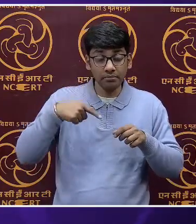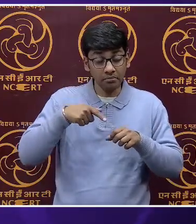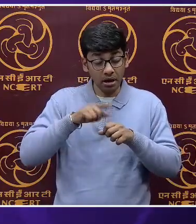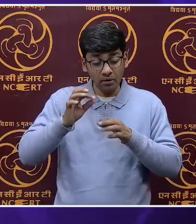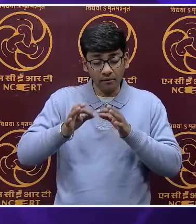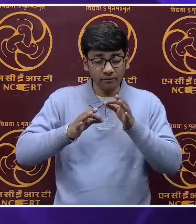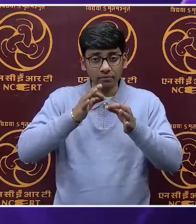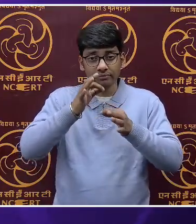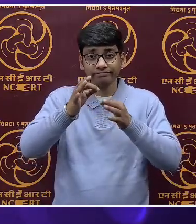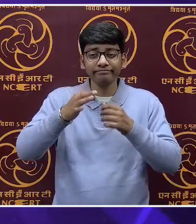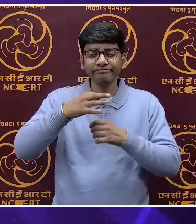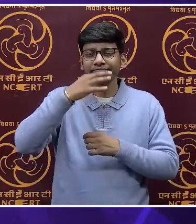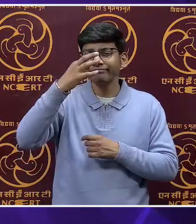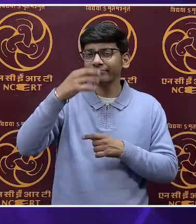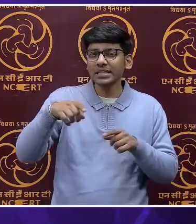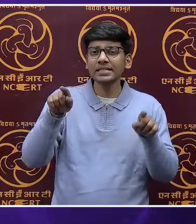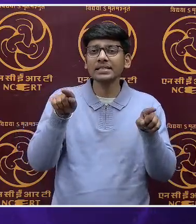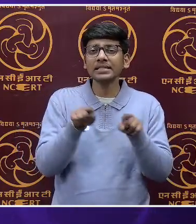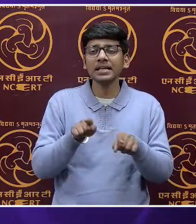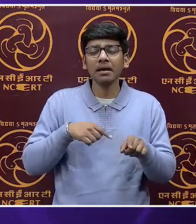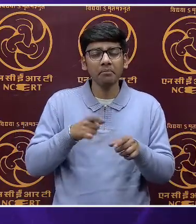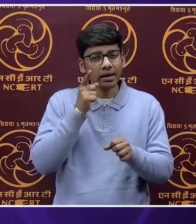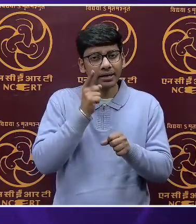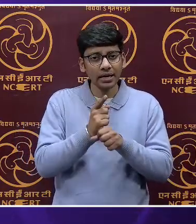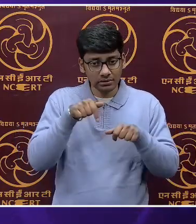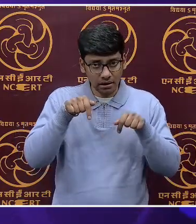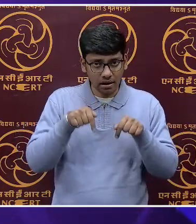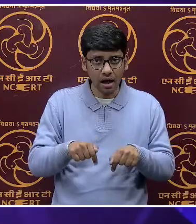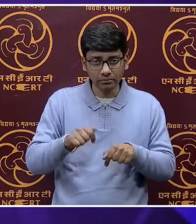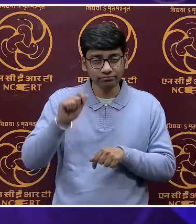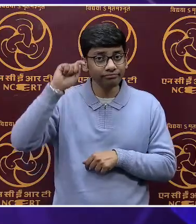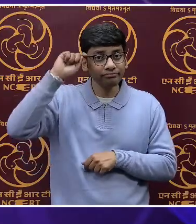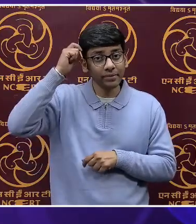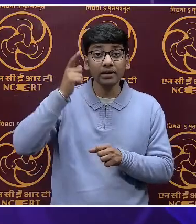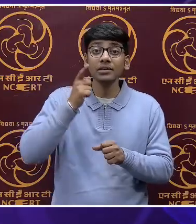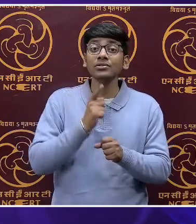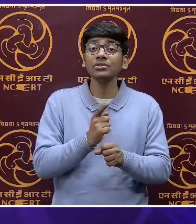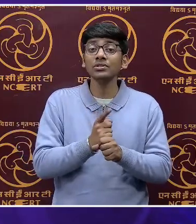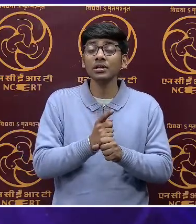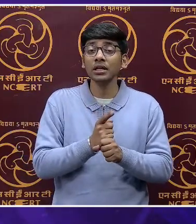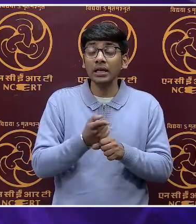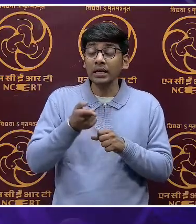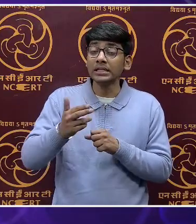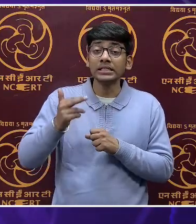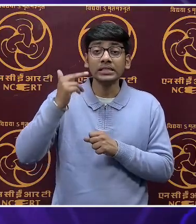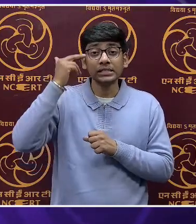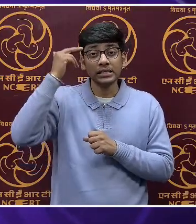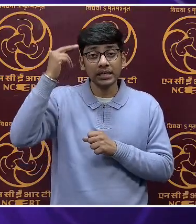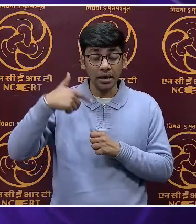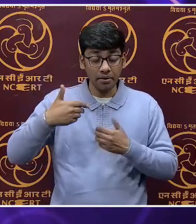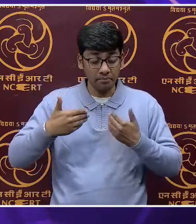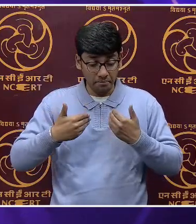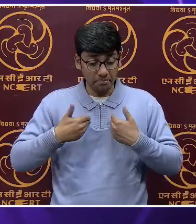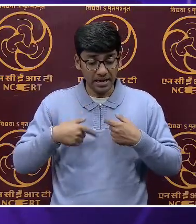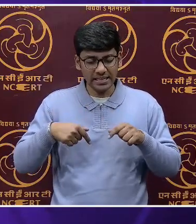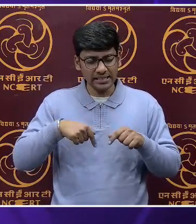became an English teacher just like her. So here I am today just because of my English teacher, and I cannot thank